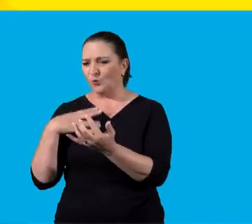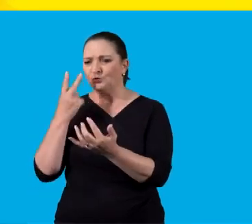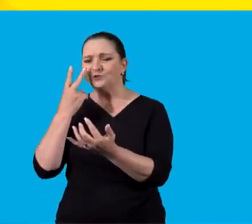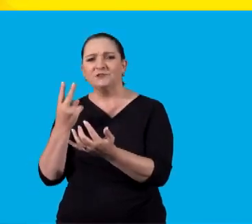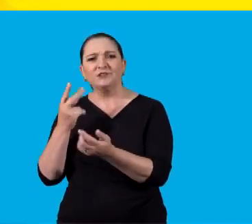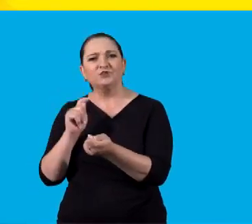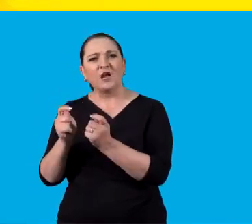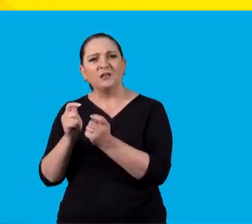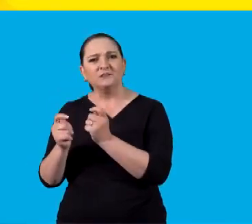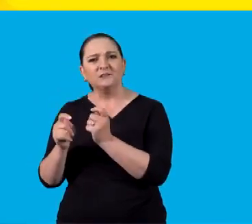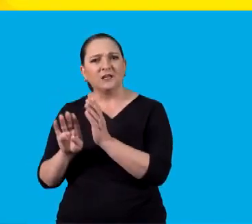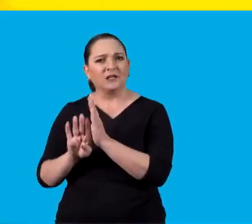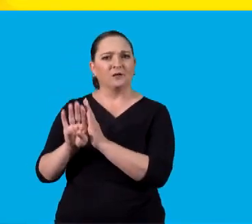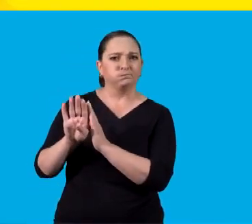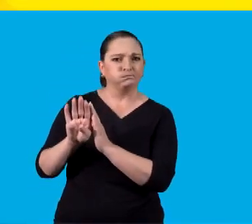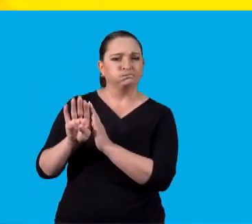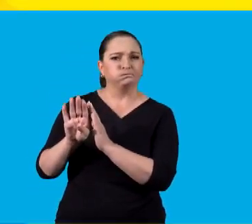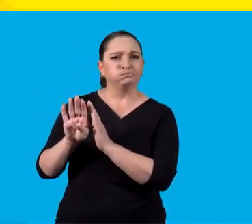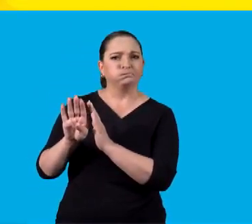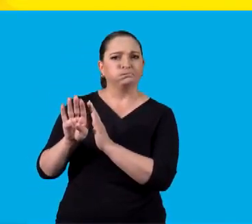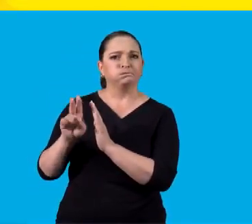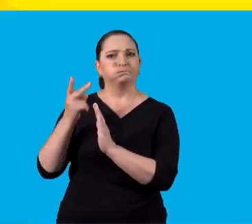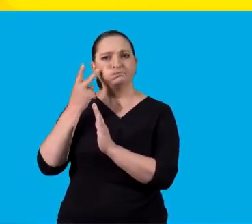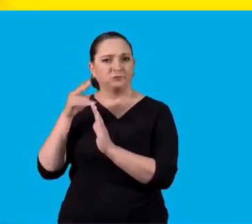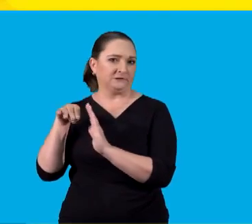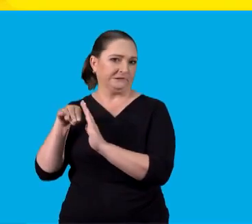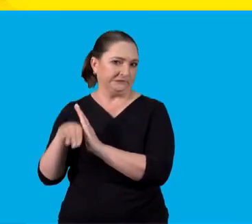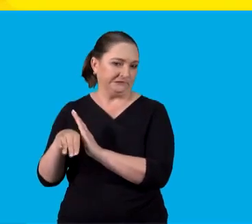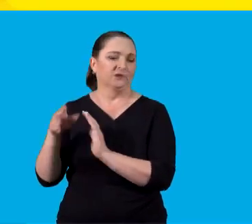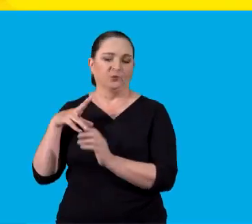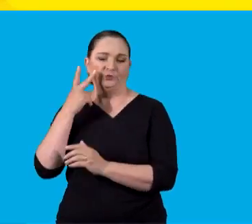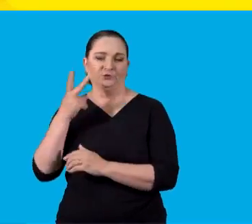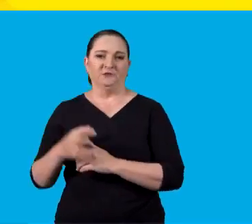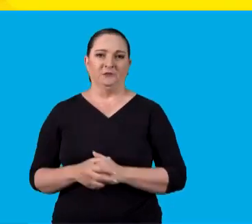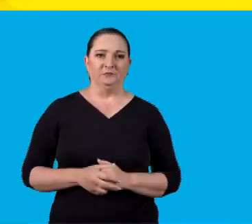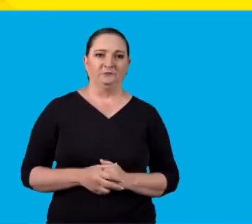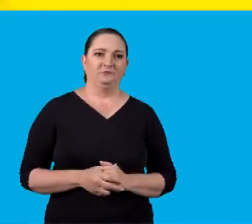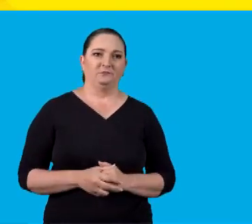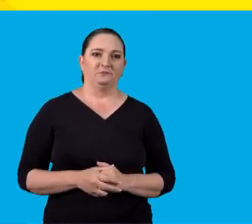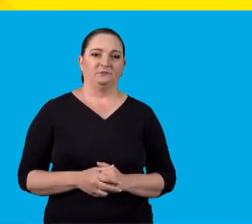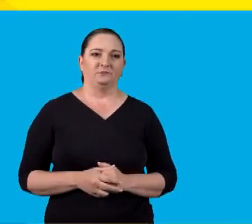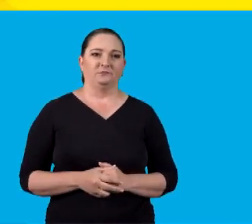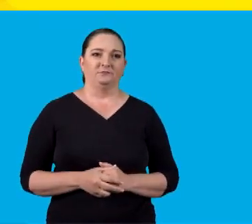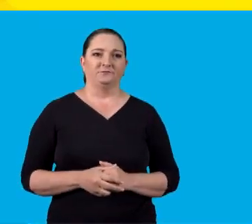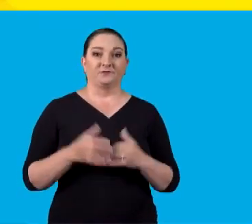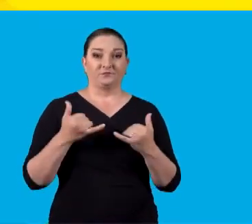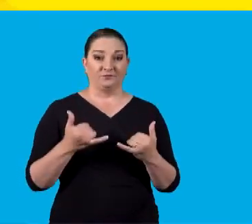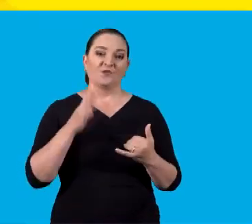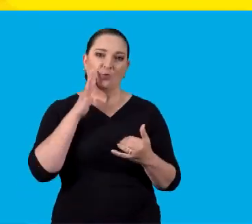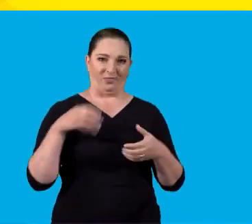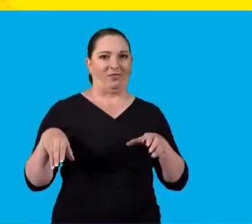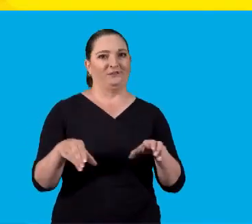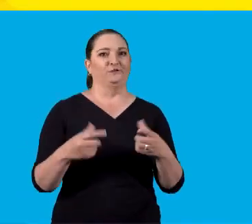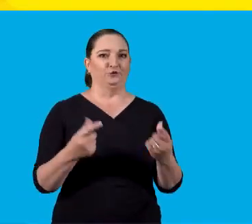the change in investments when it has increased as well as when it has decreased. I have